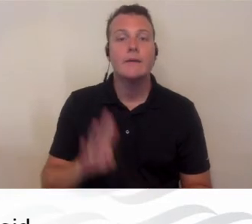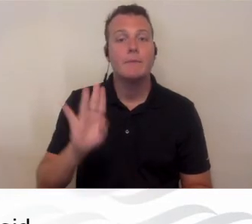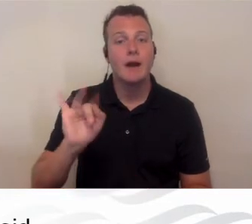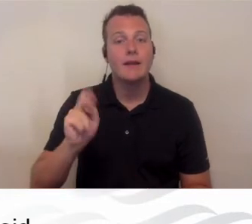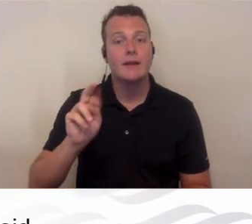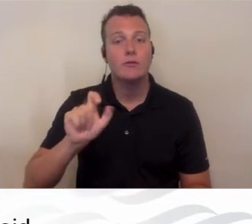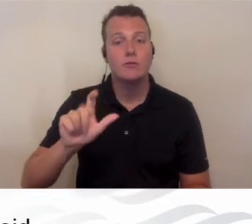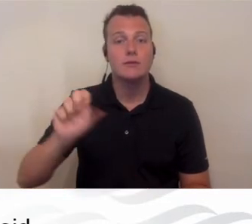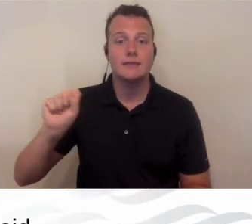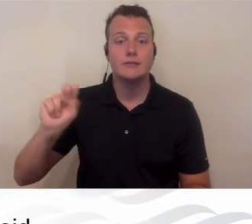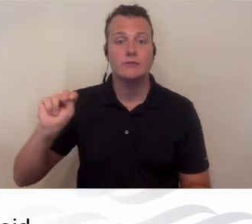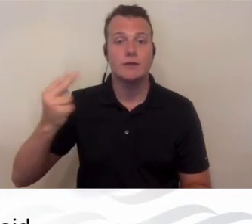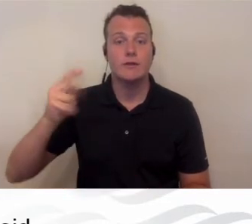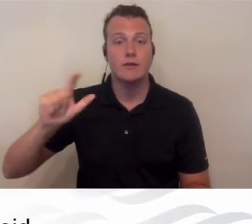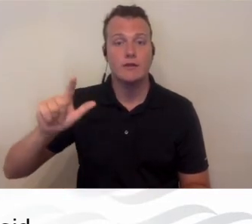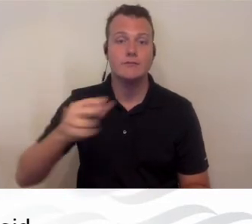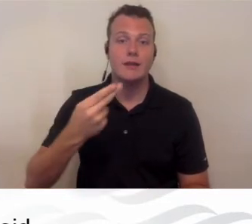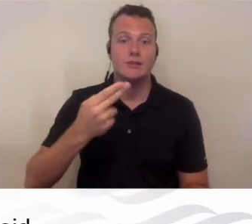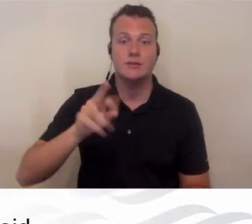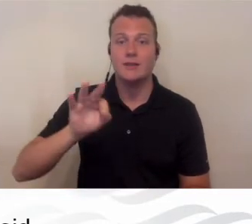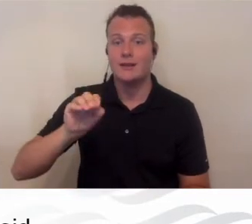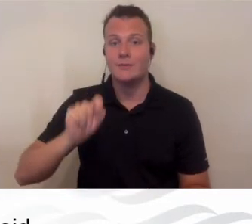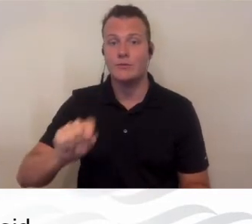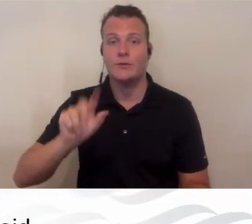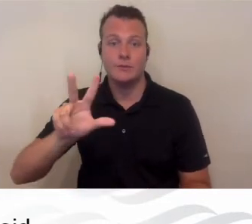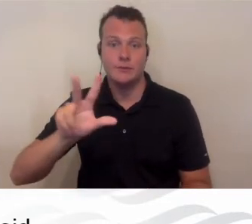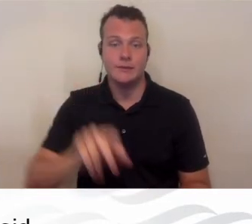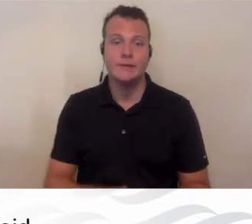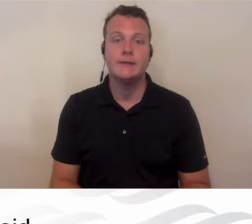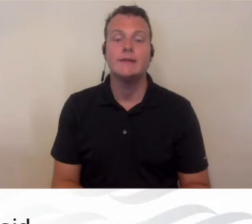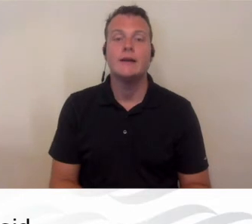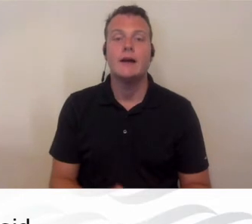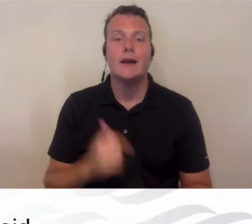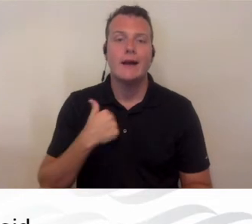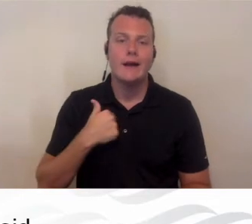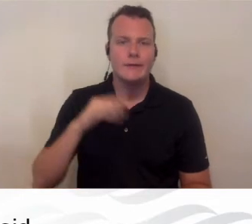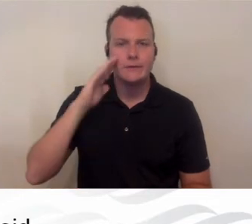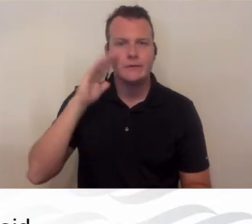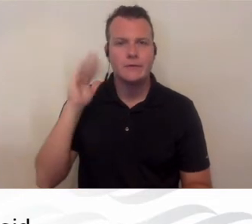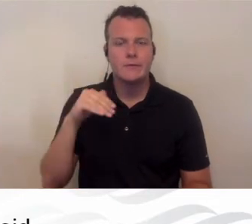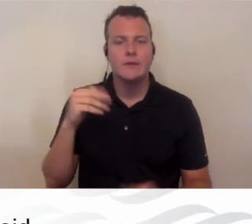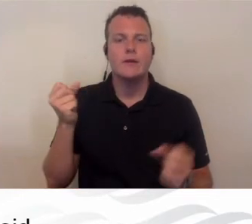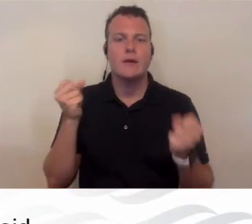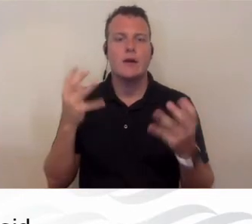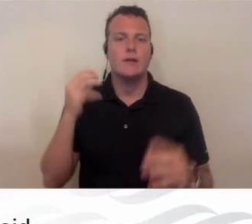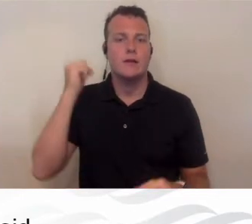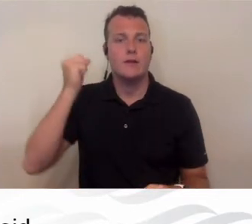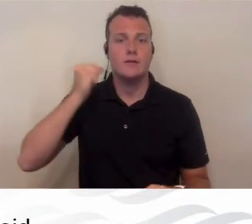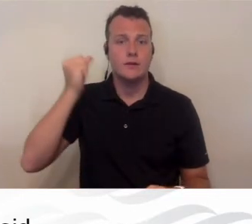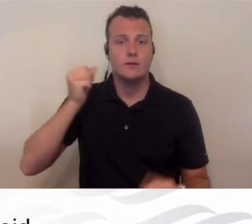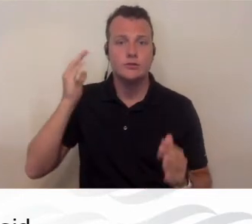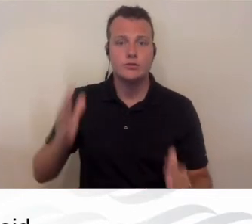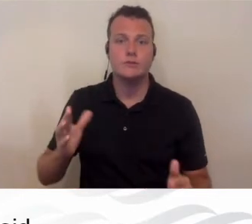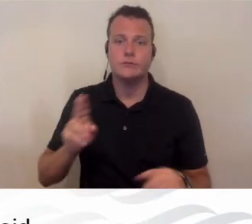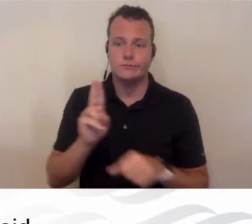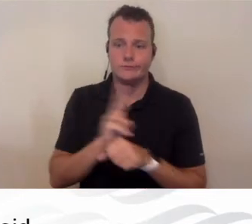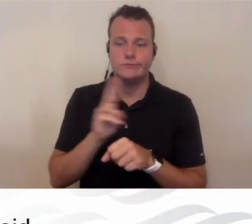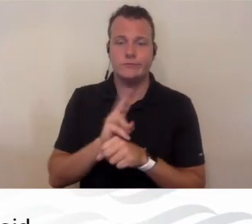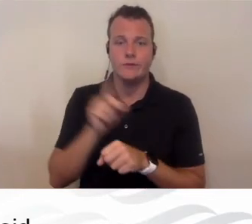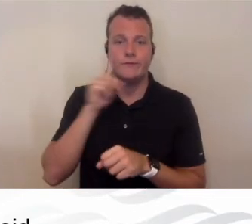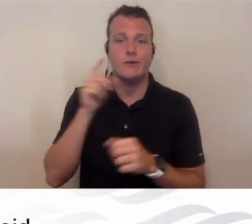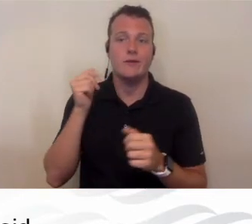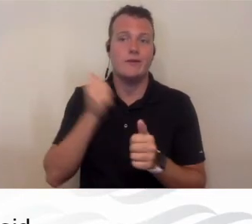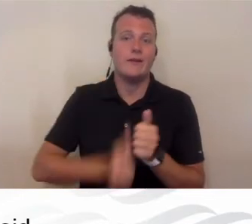is H90.3. And I know a lot of audiologists routinely use that for just about every patient they see. And